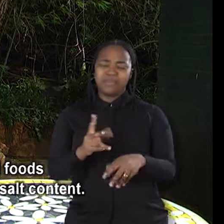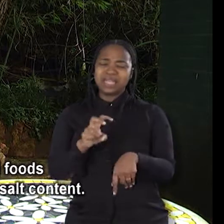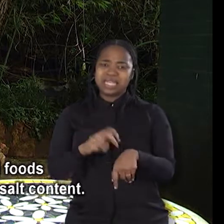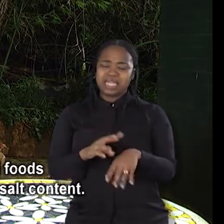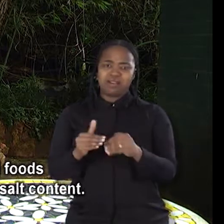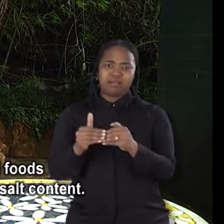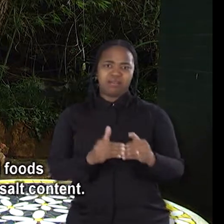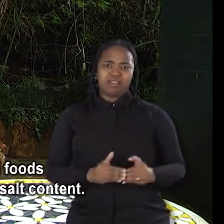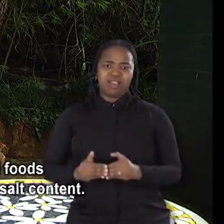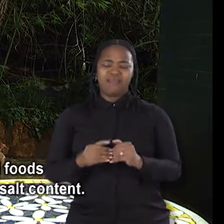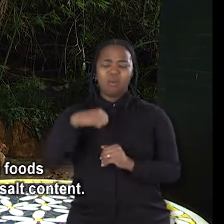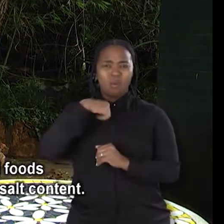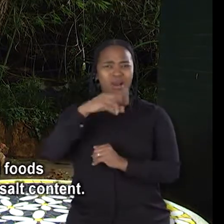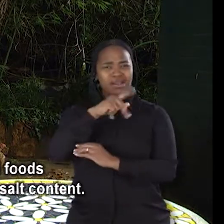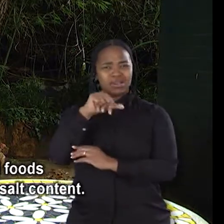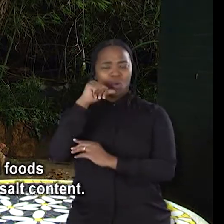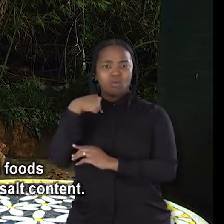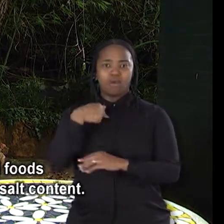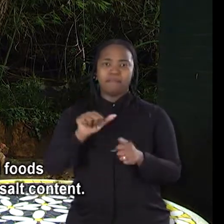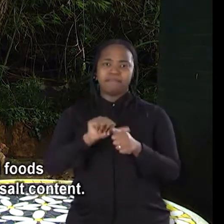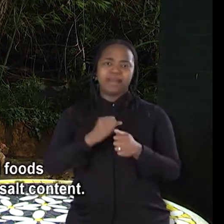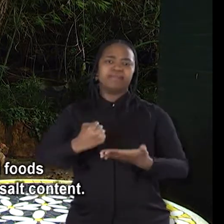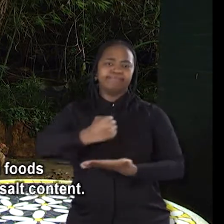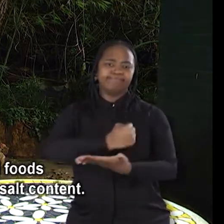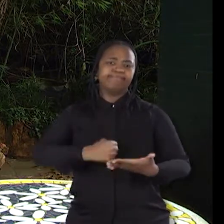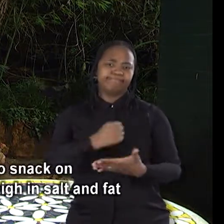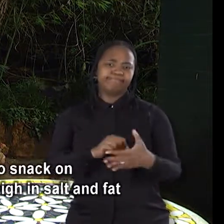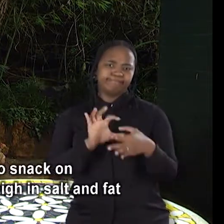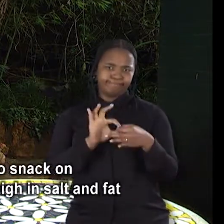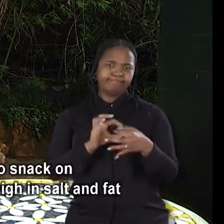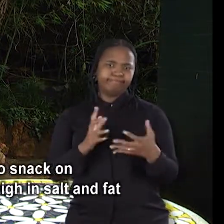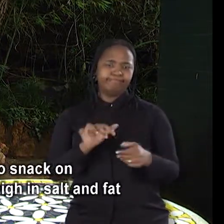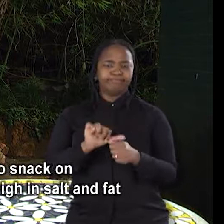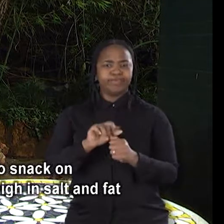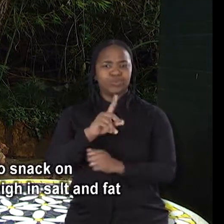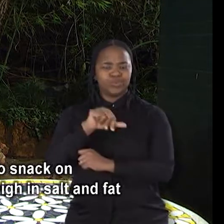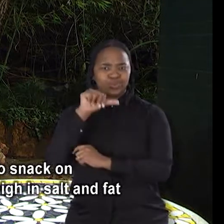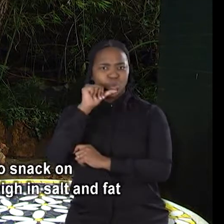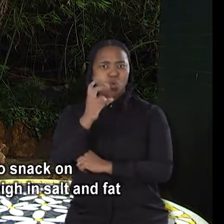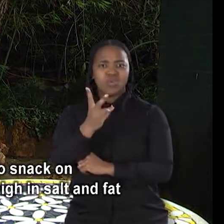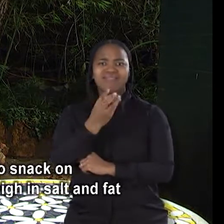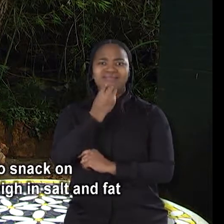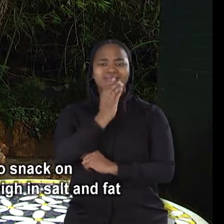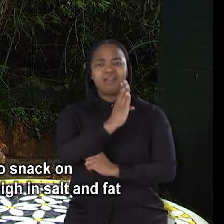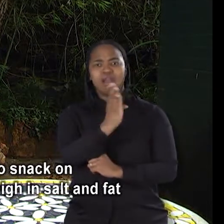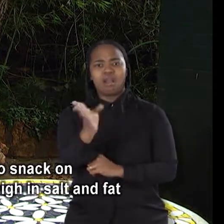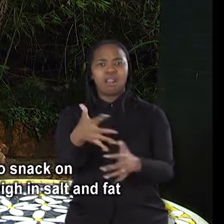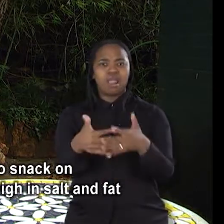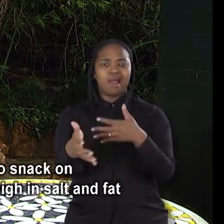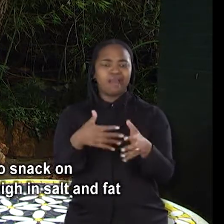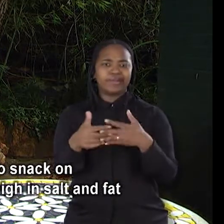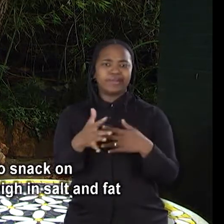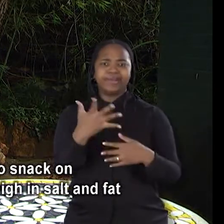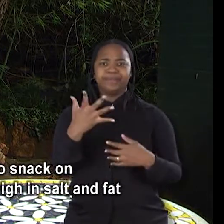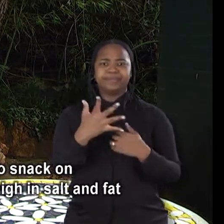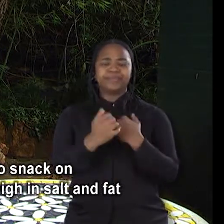want to avoid foods with high salt content Also we tend to snack on things like crisps